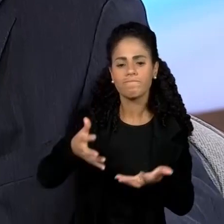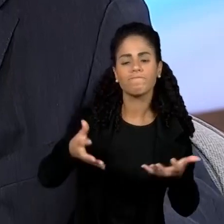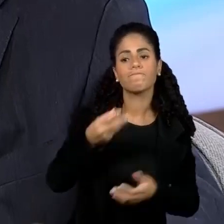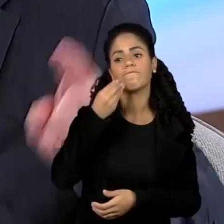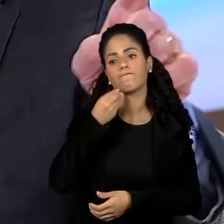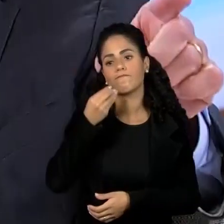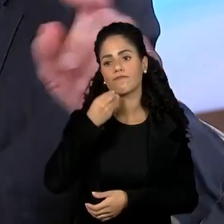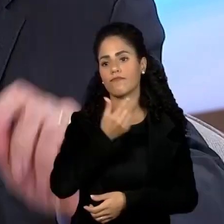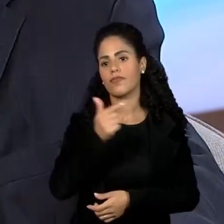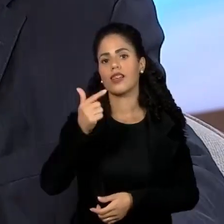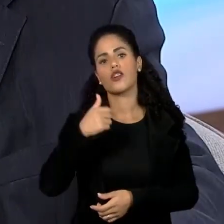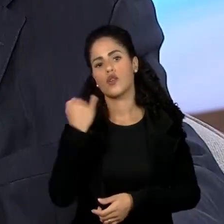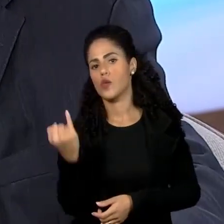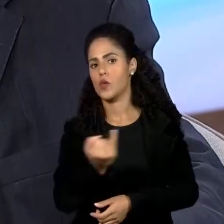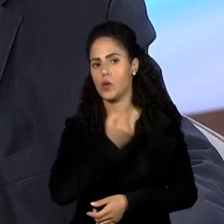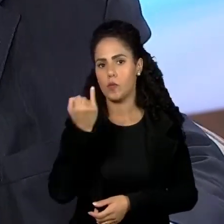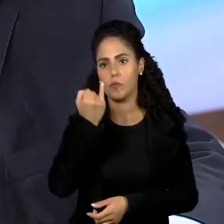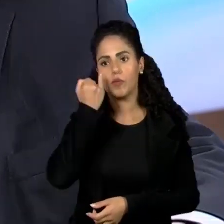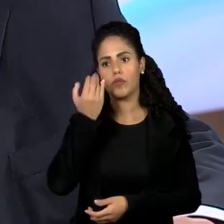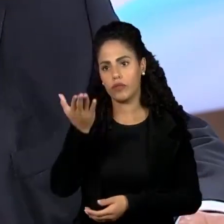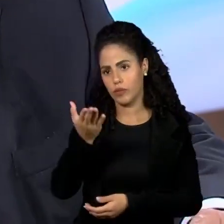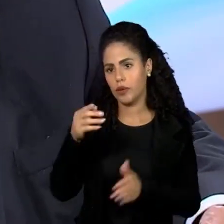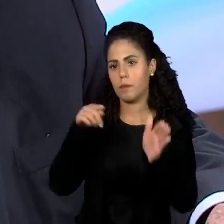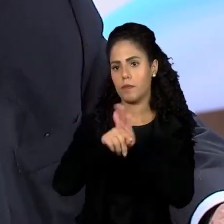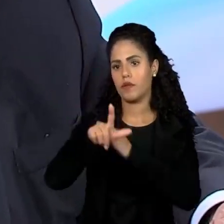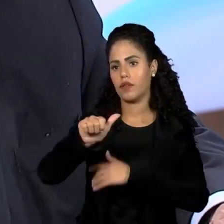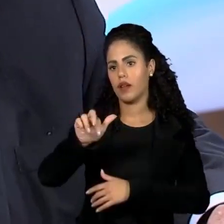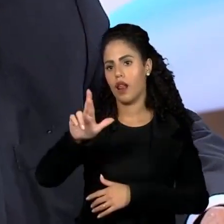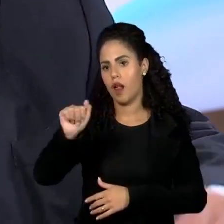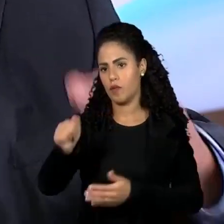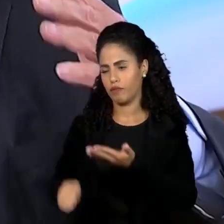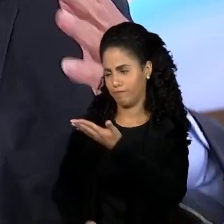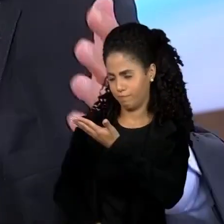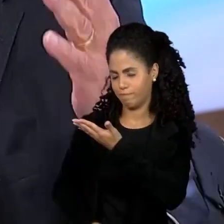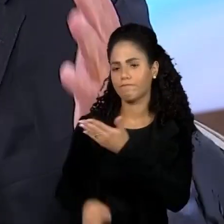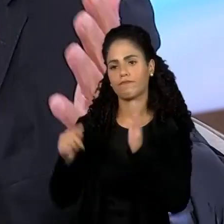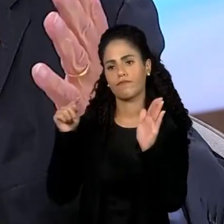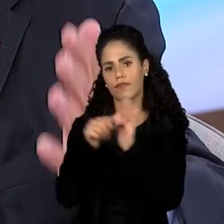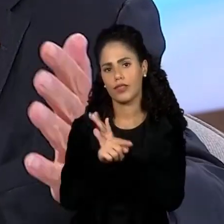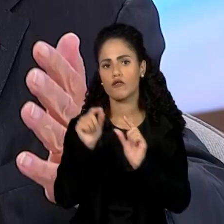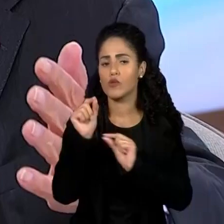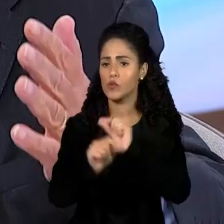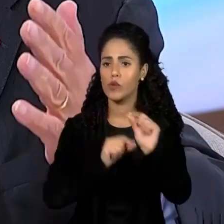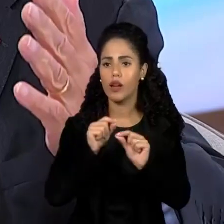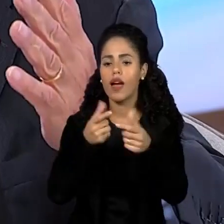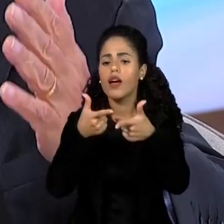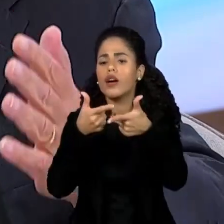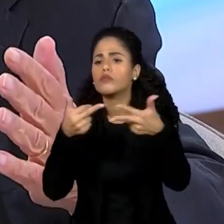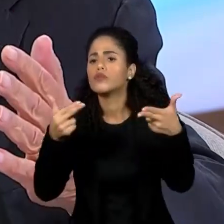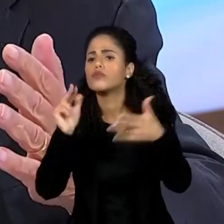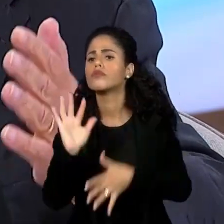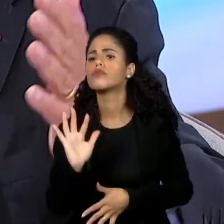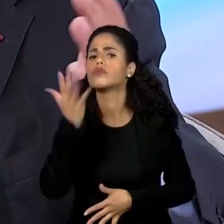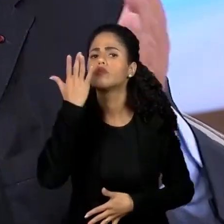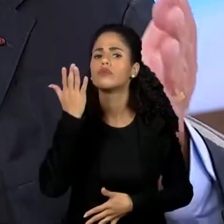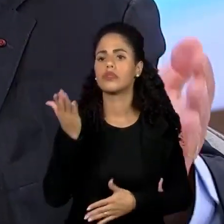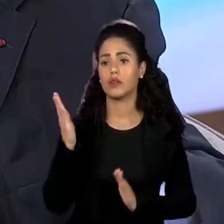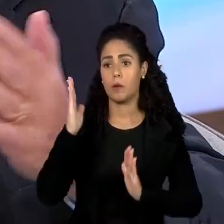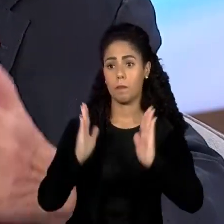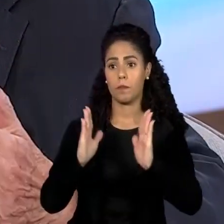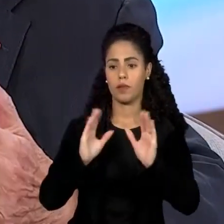to raise, which is related to Laura's question. One of the things that happened in